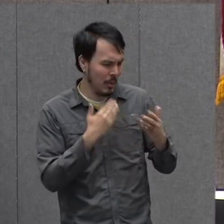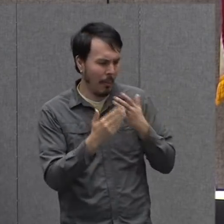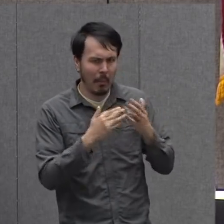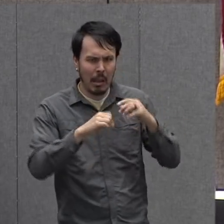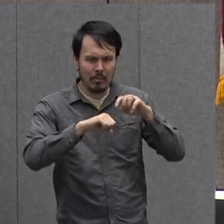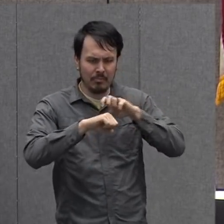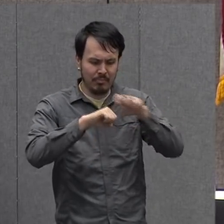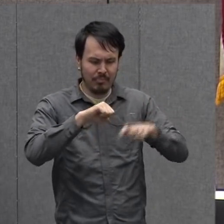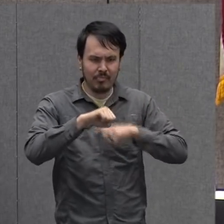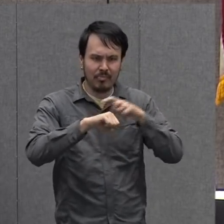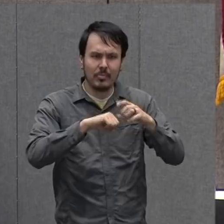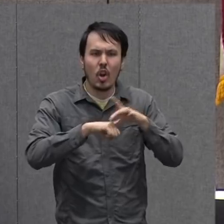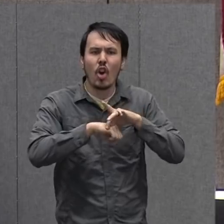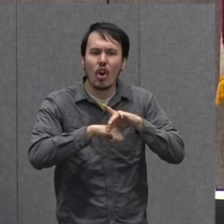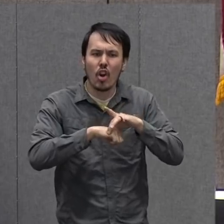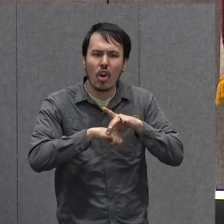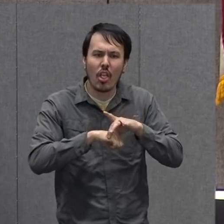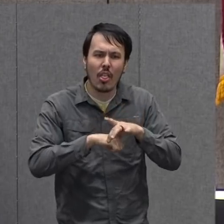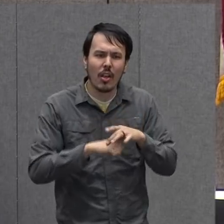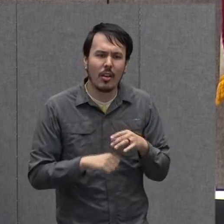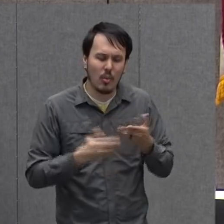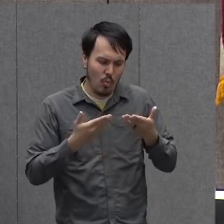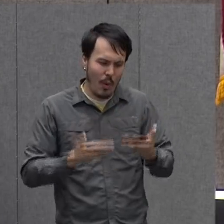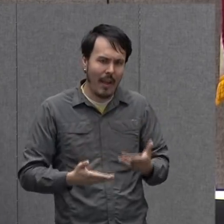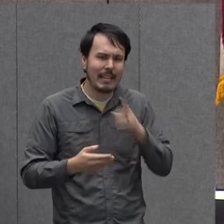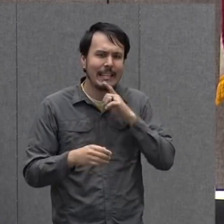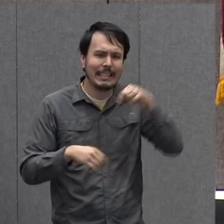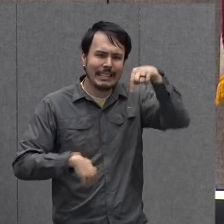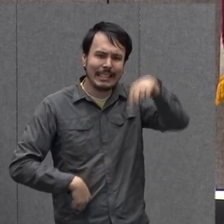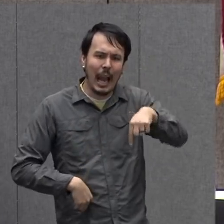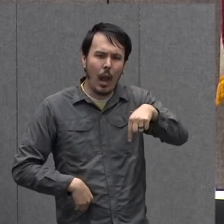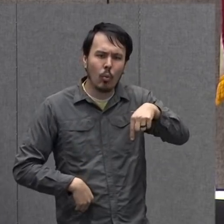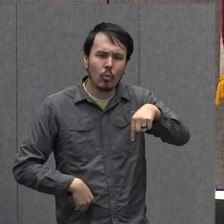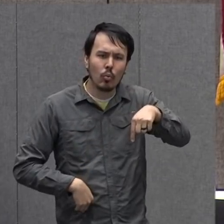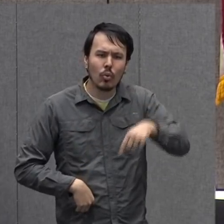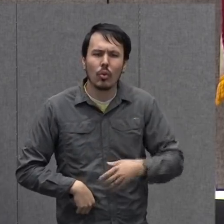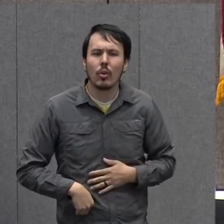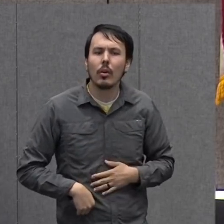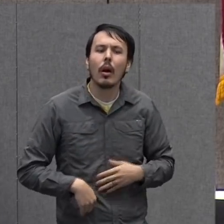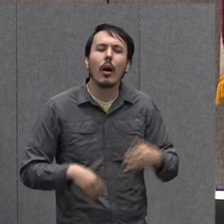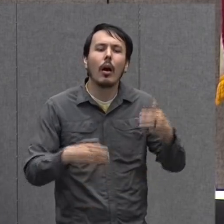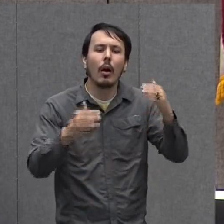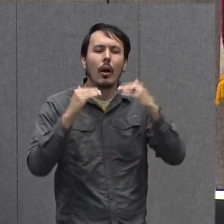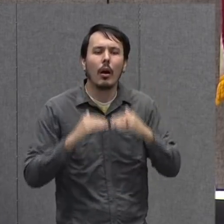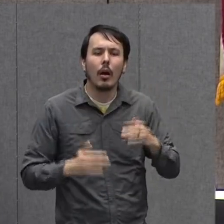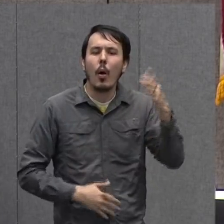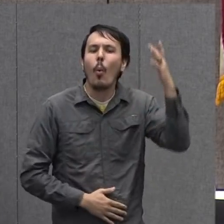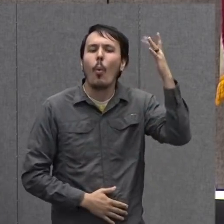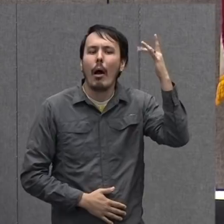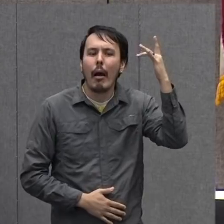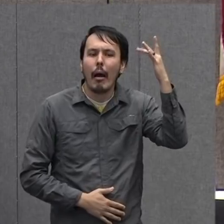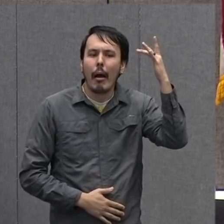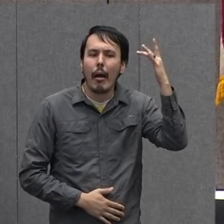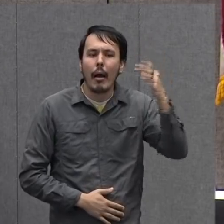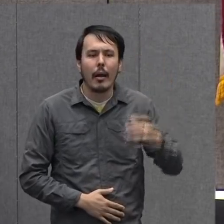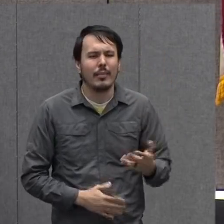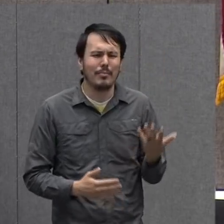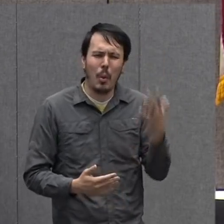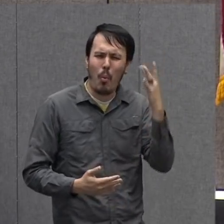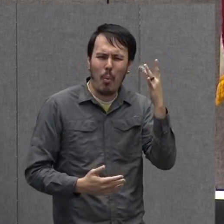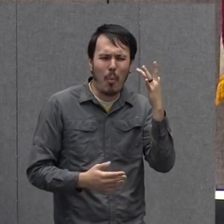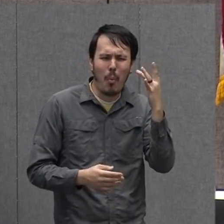gravity is still pulling on us. Let's say we took a trip all the way to the south. Let's say we went all the way to